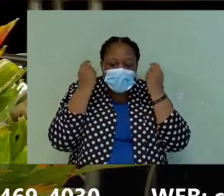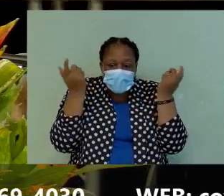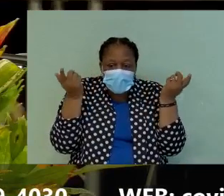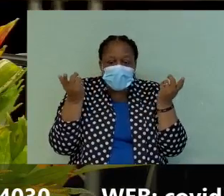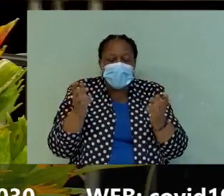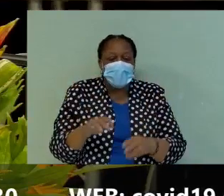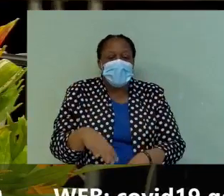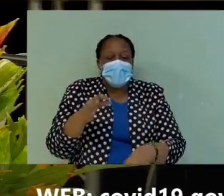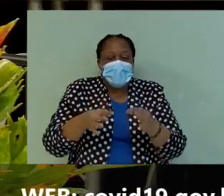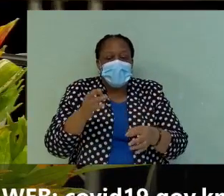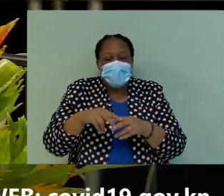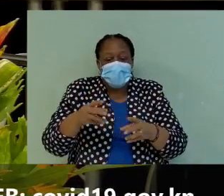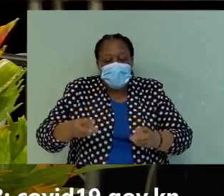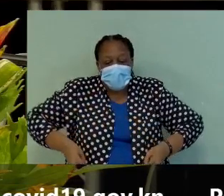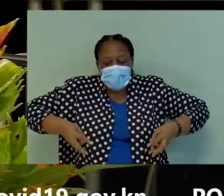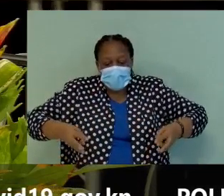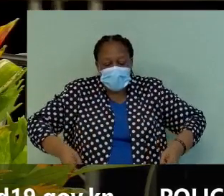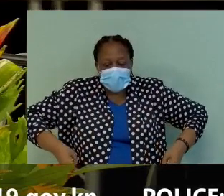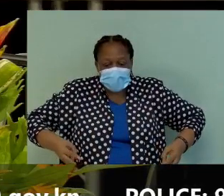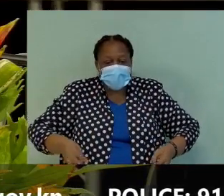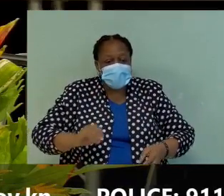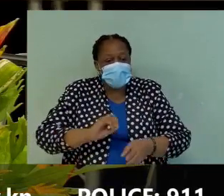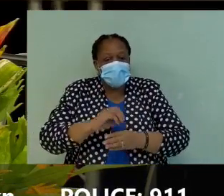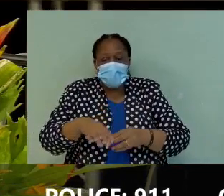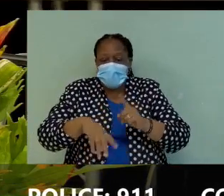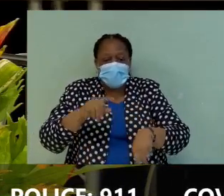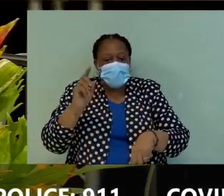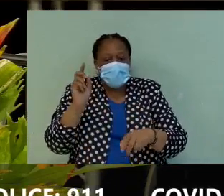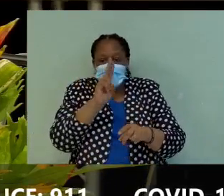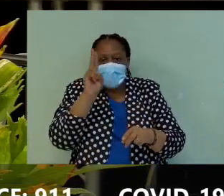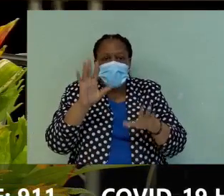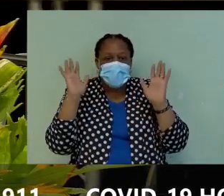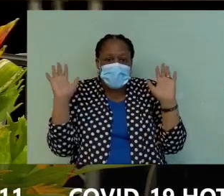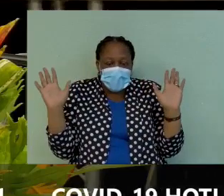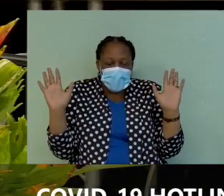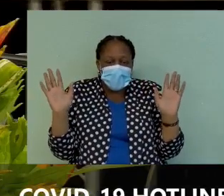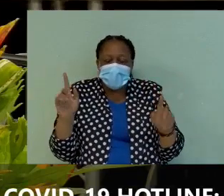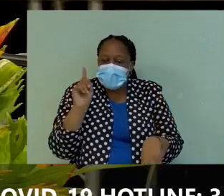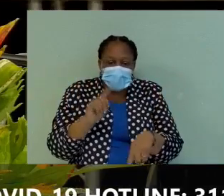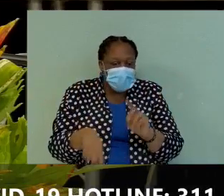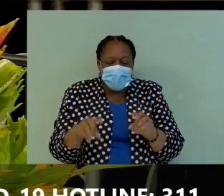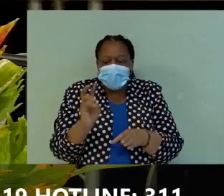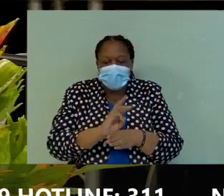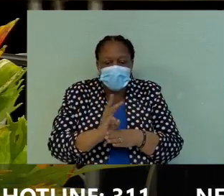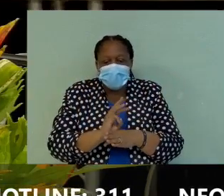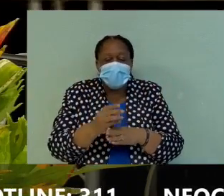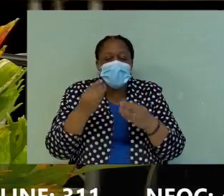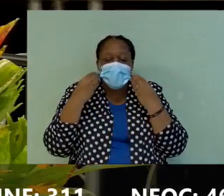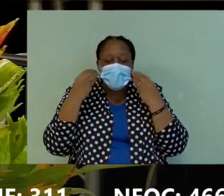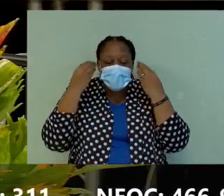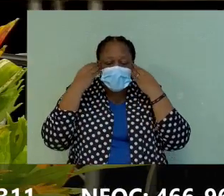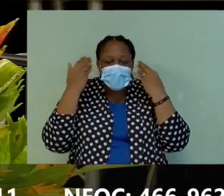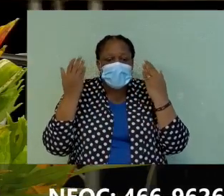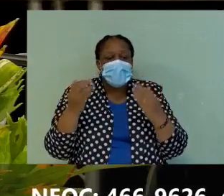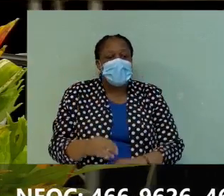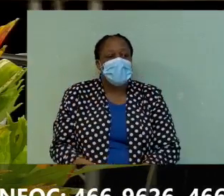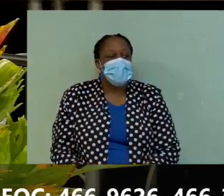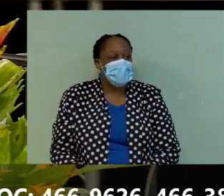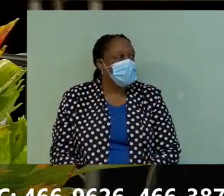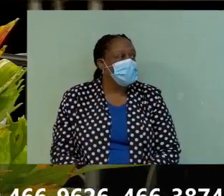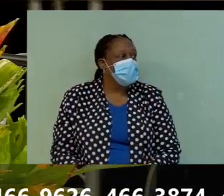unable to remove the mask themselves, then these are persons who should not be wearing a mask. But it